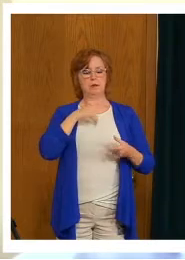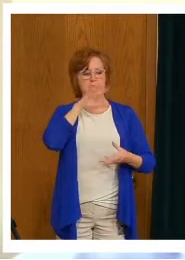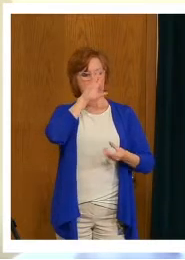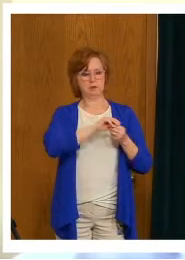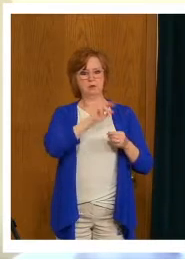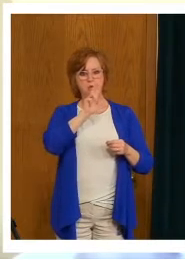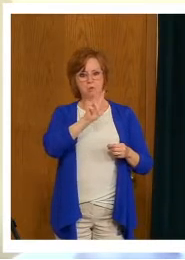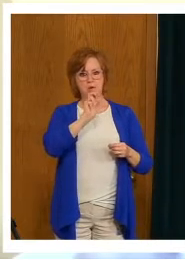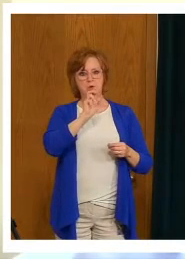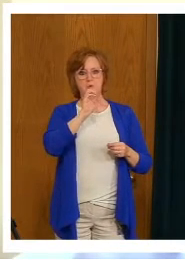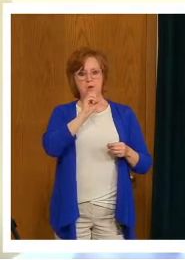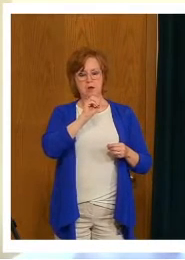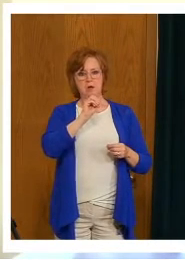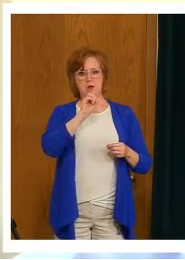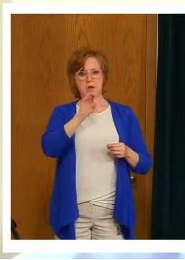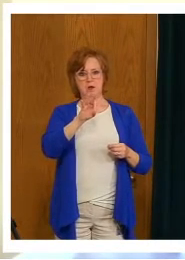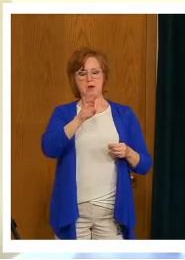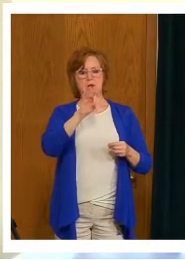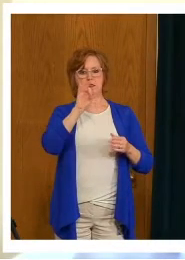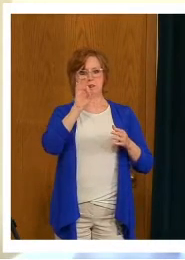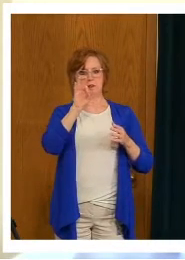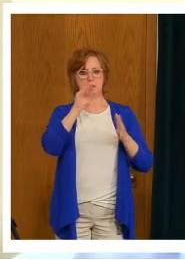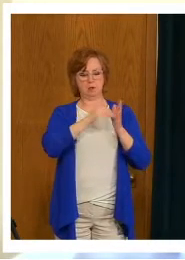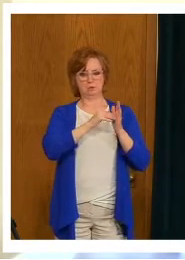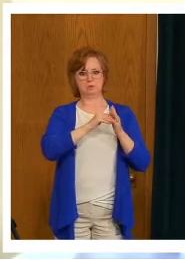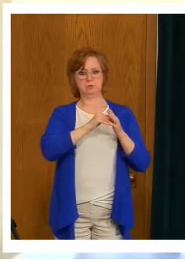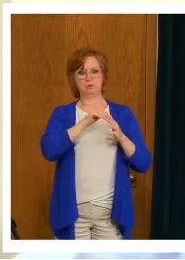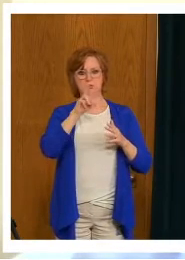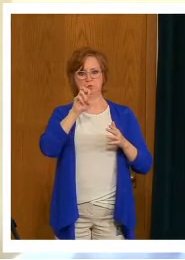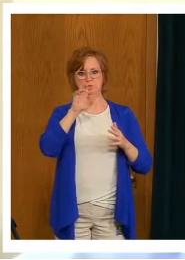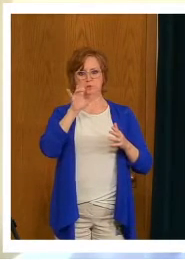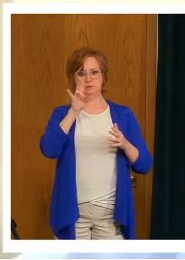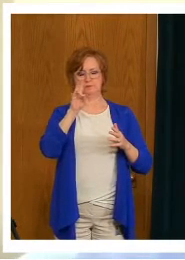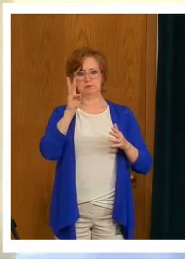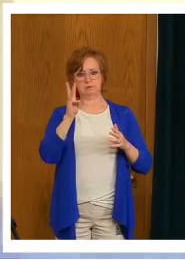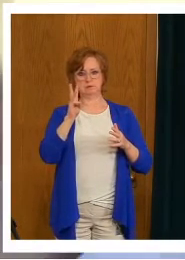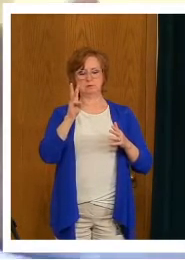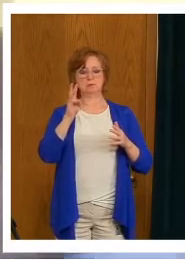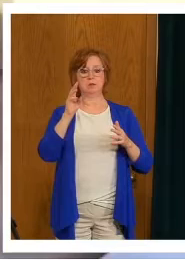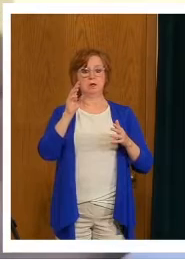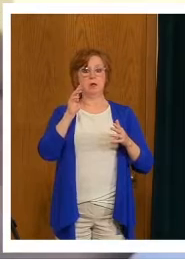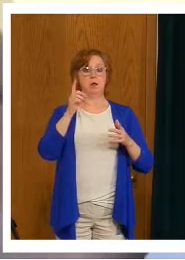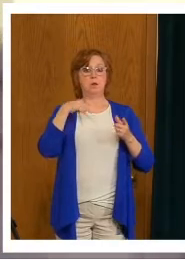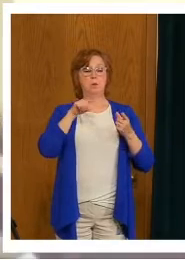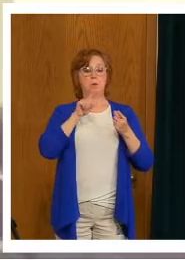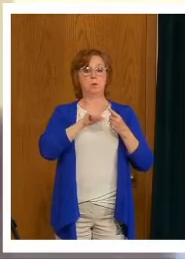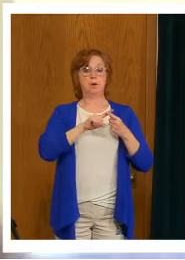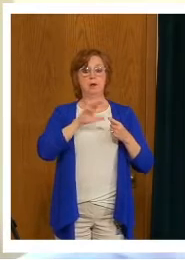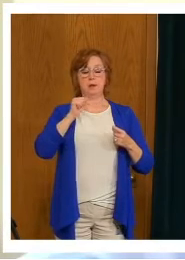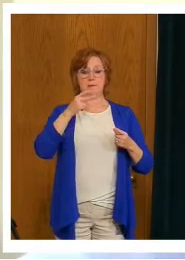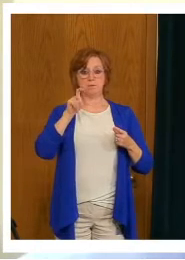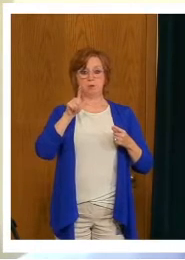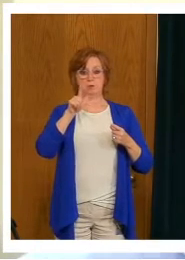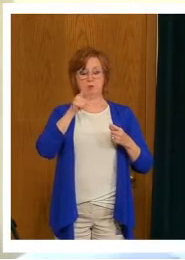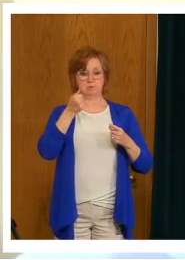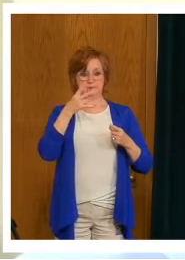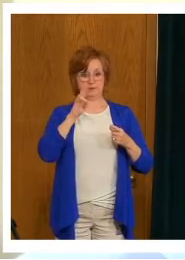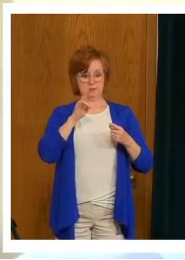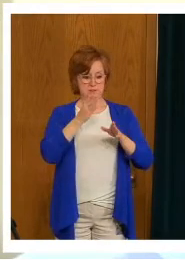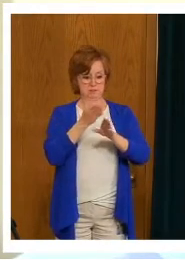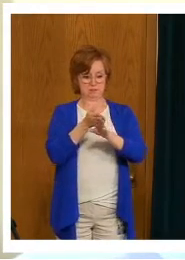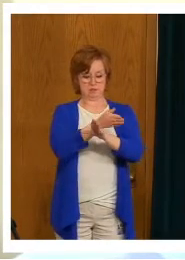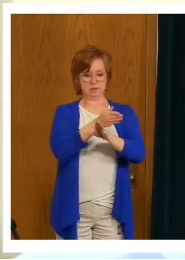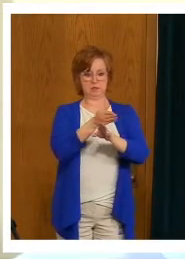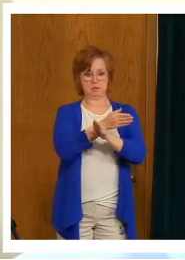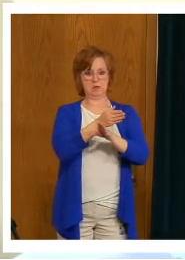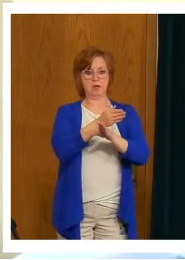309,276 first doses given up to and including April 17th, because obviously we are counting 3 weeks before. So the